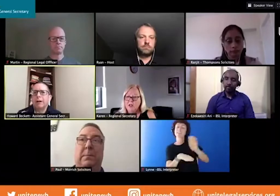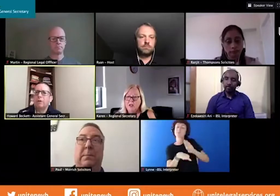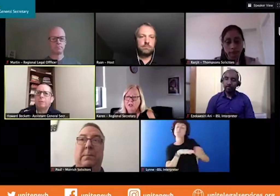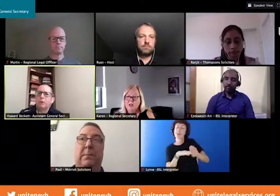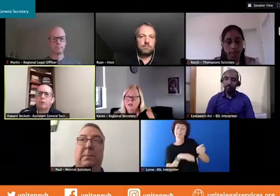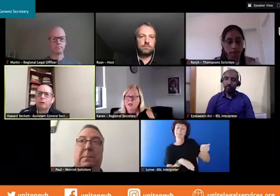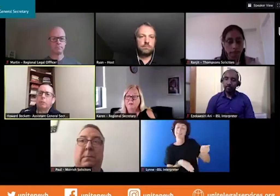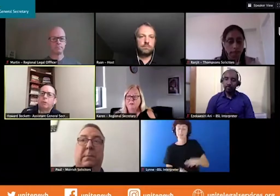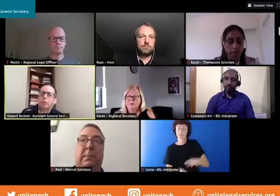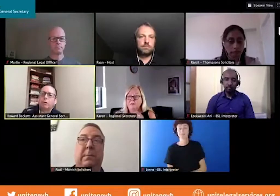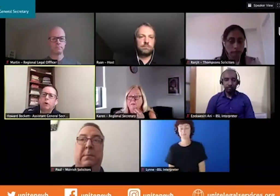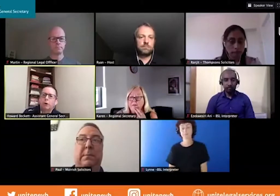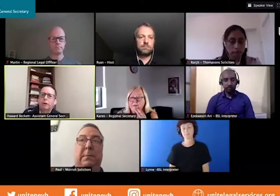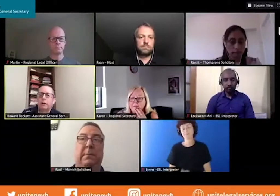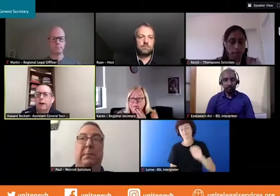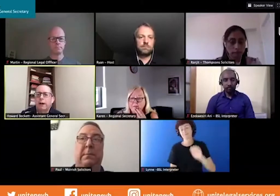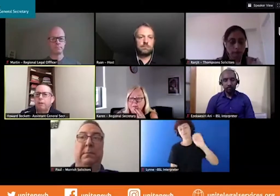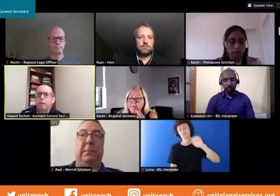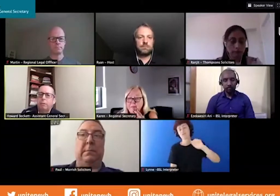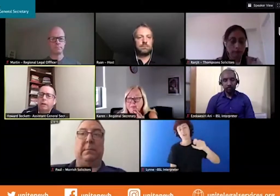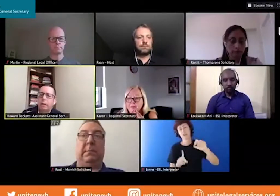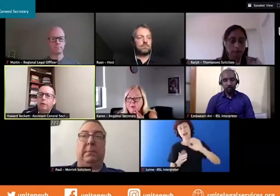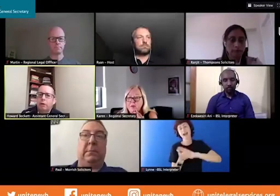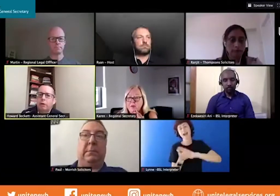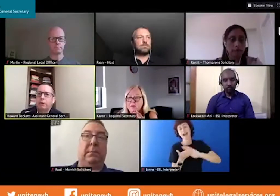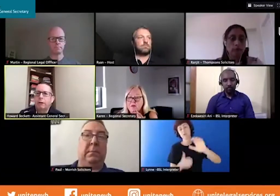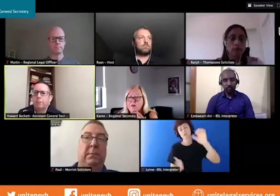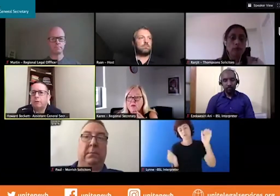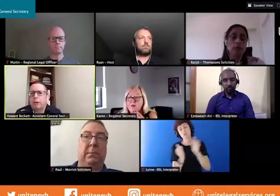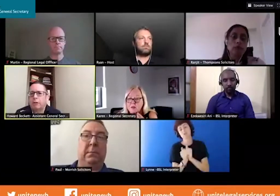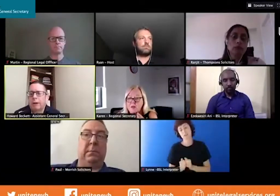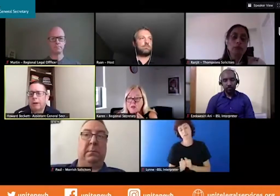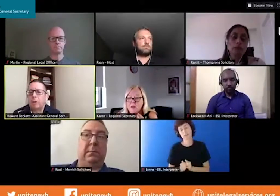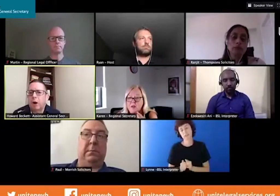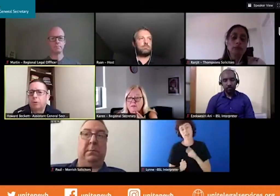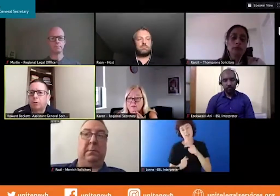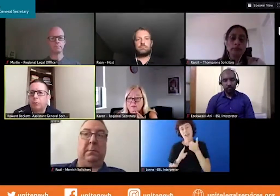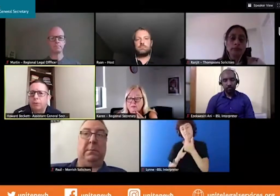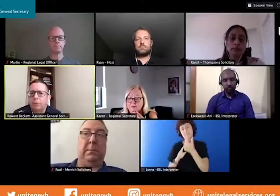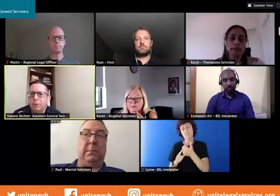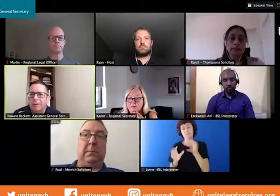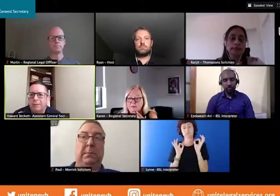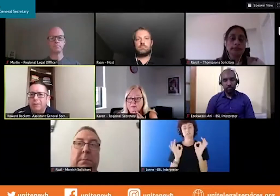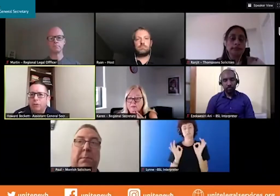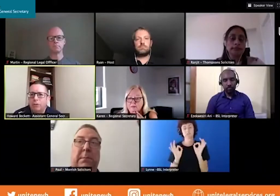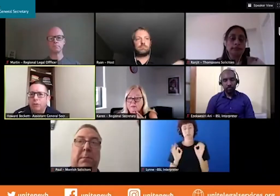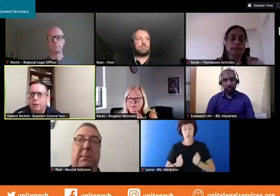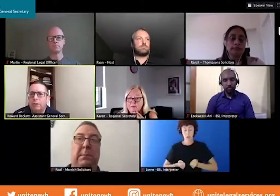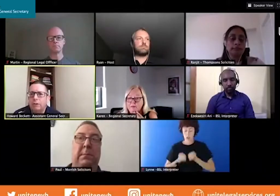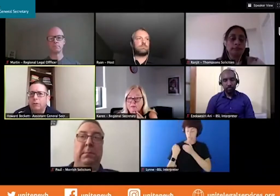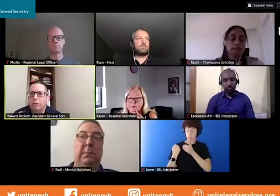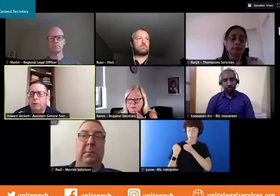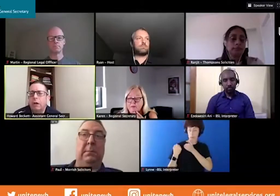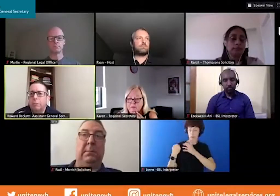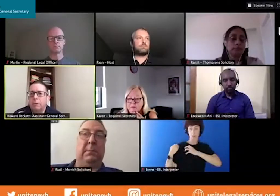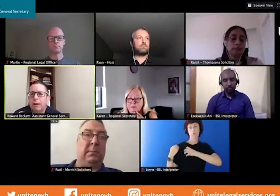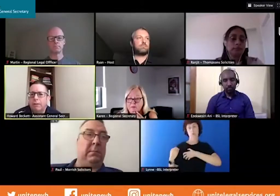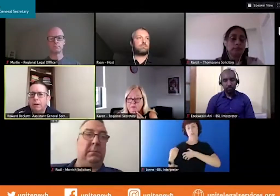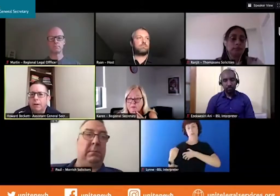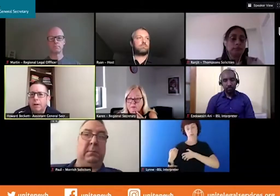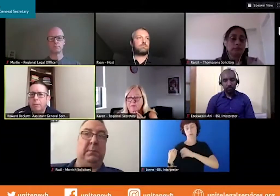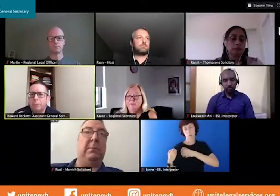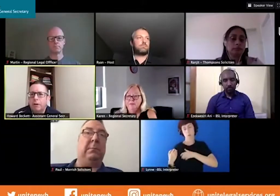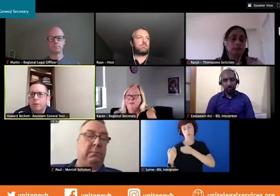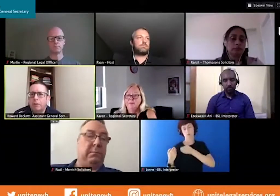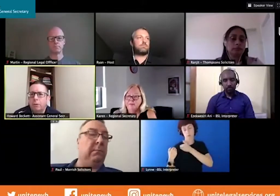on, and the advices that have been given are obviously absolutely correct, but our responsibility as a union is to prevent our members being exposed to